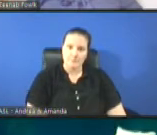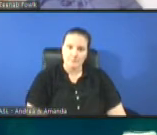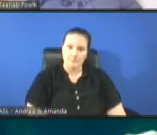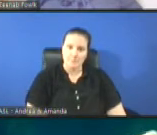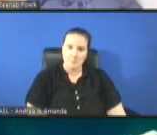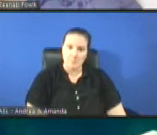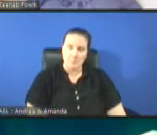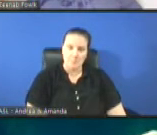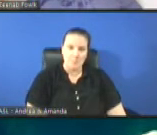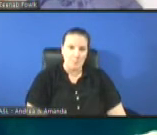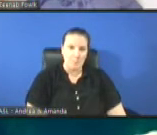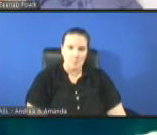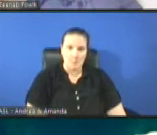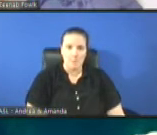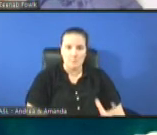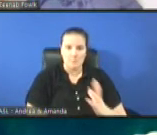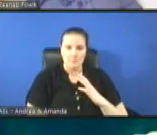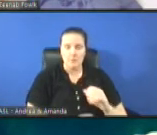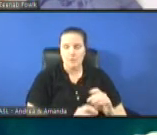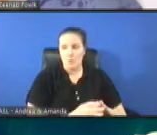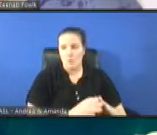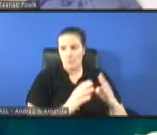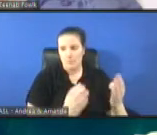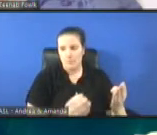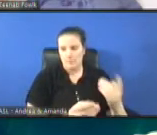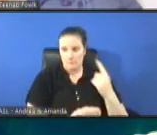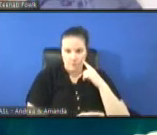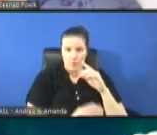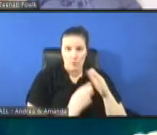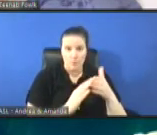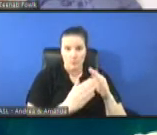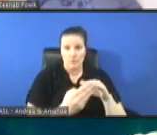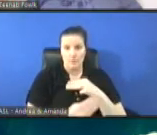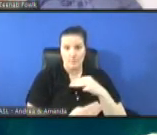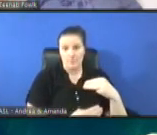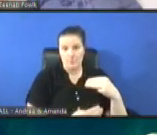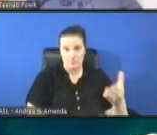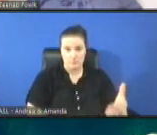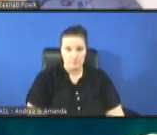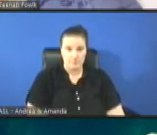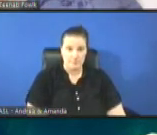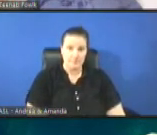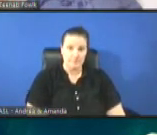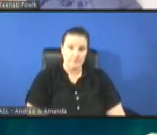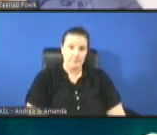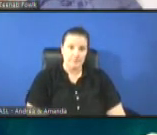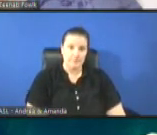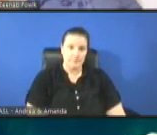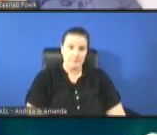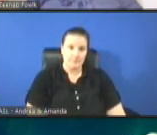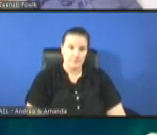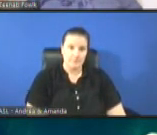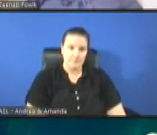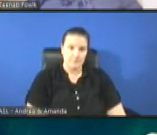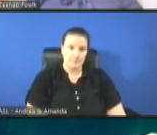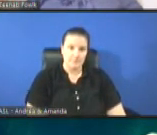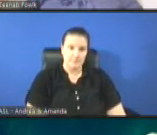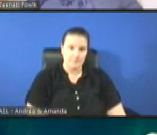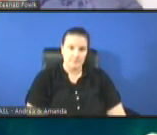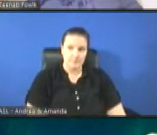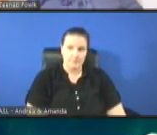Okay, then let's open it up for community members. And please